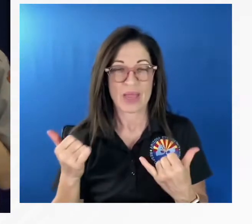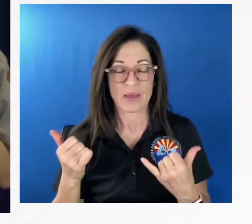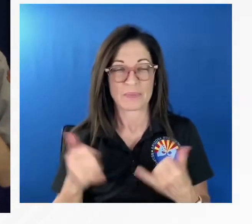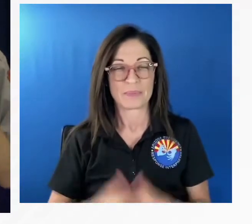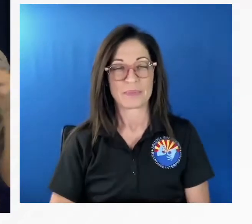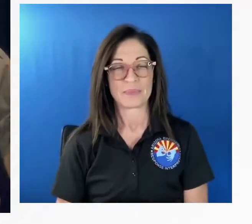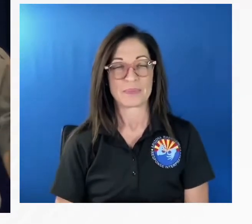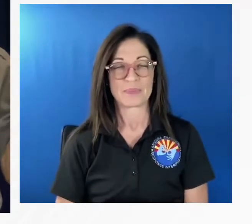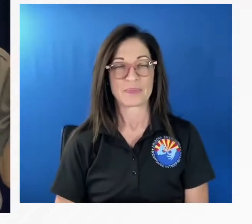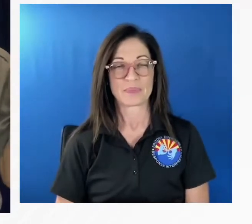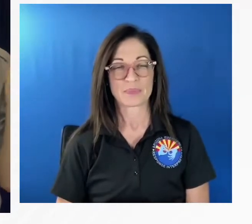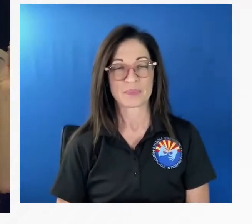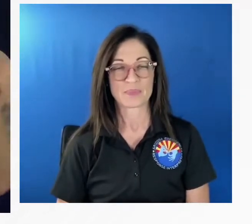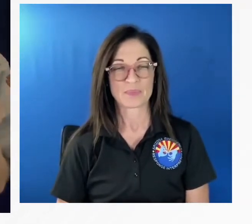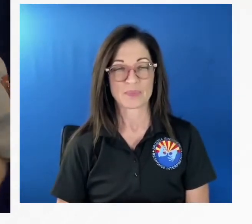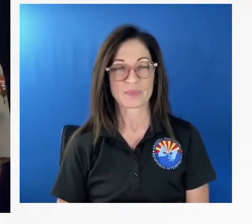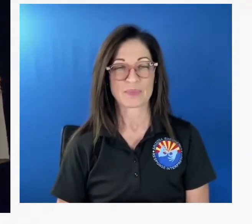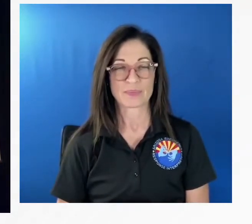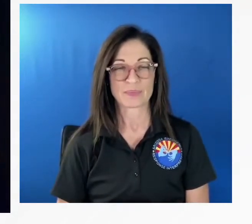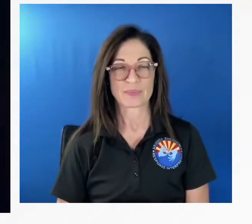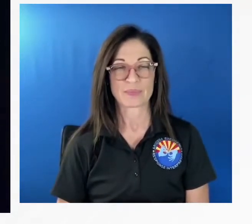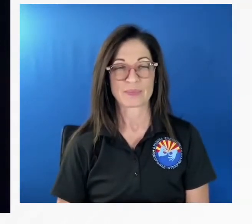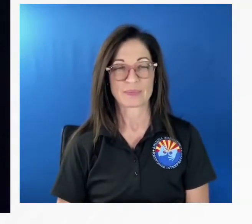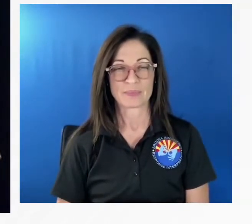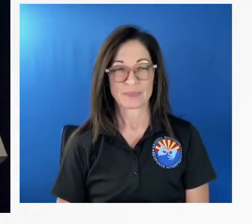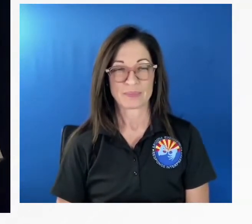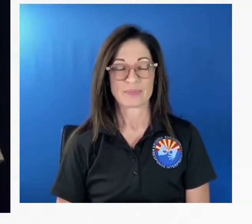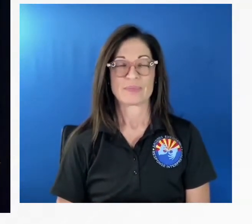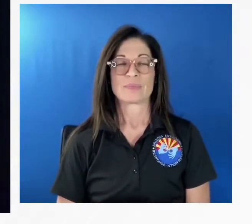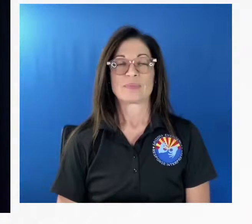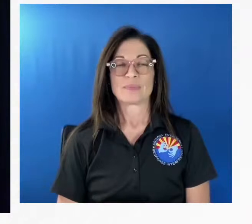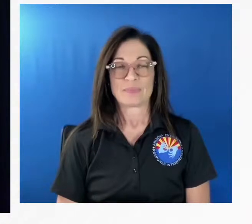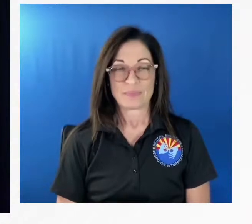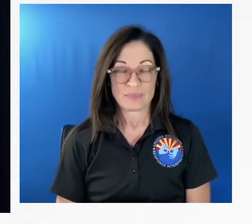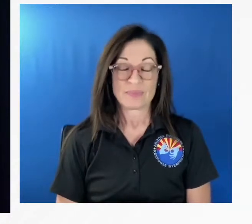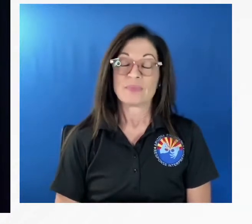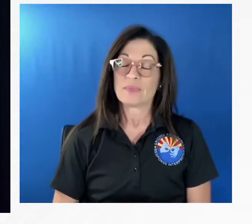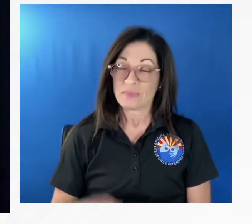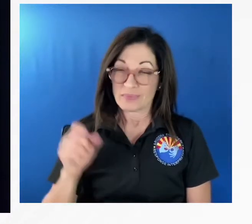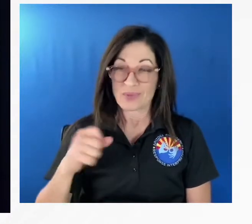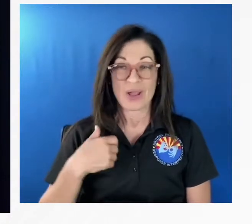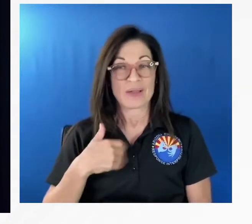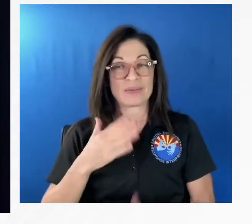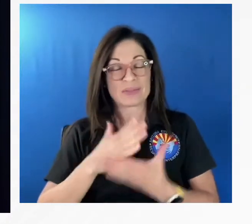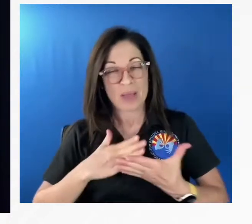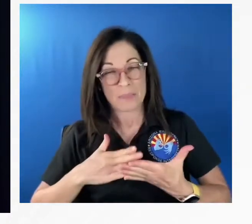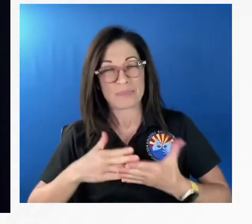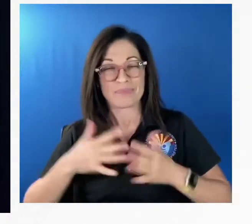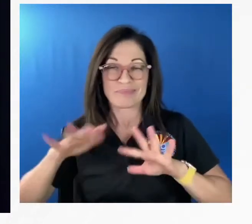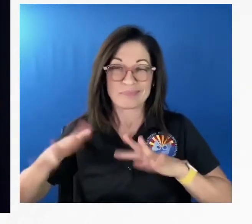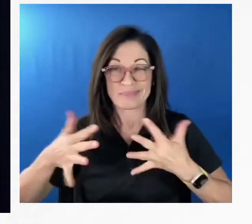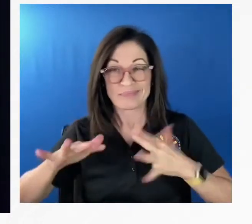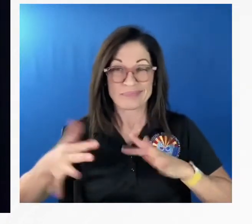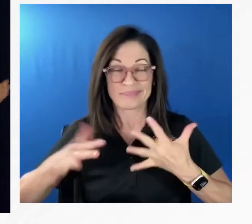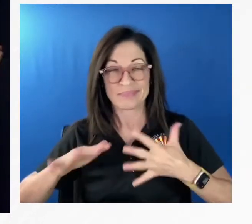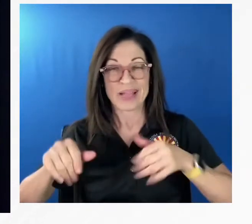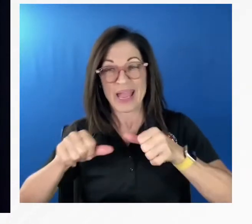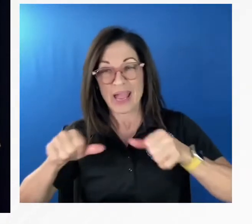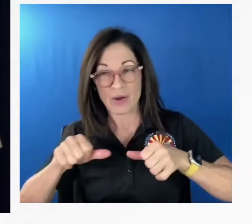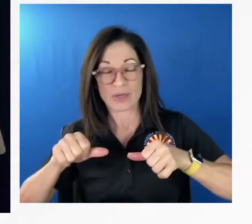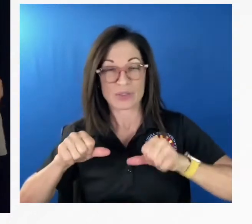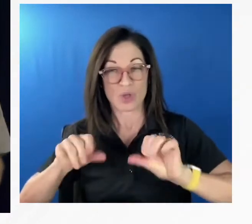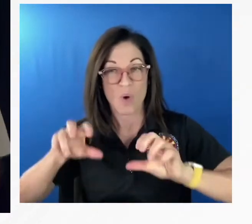though it's some weak holding features there that normally we might be looking for other alternatives,